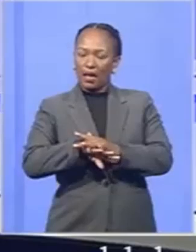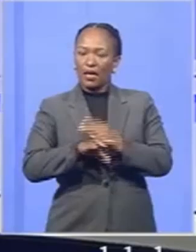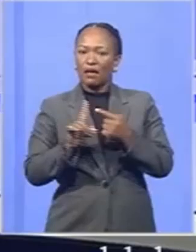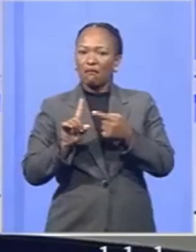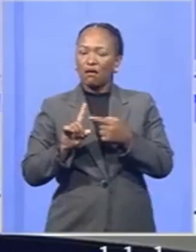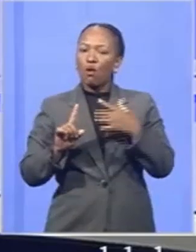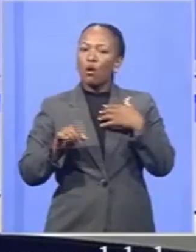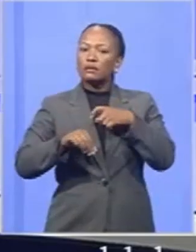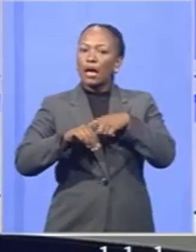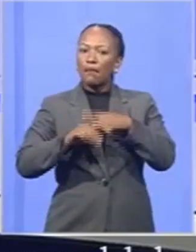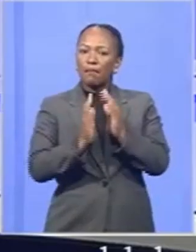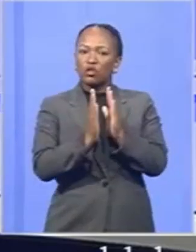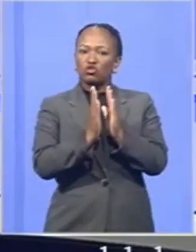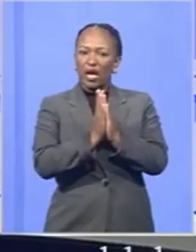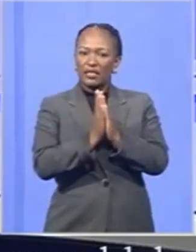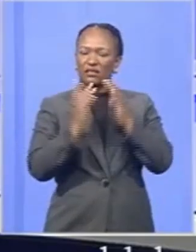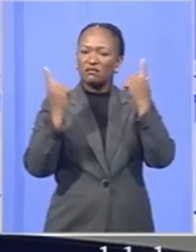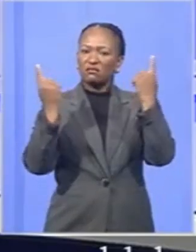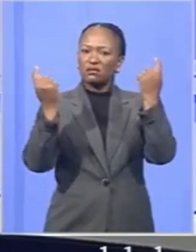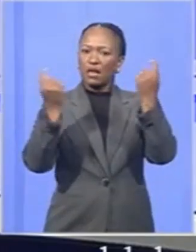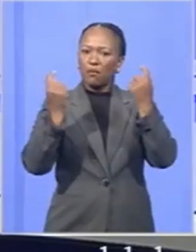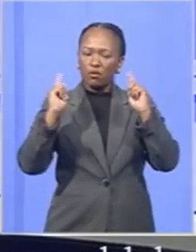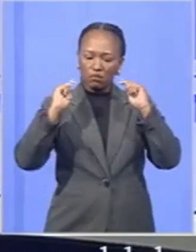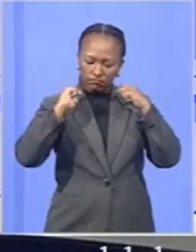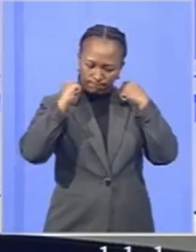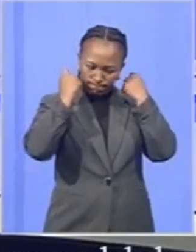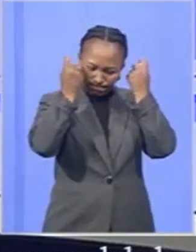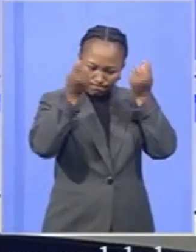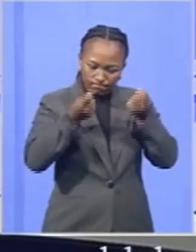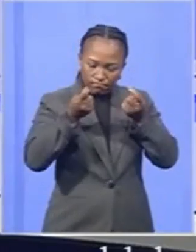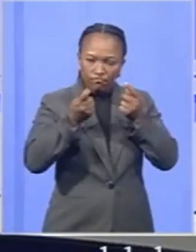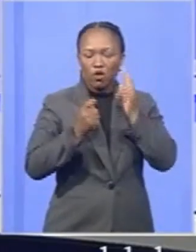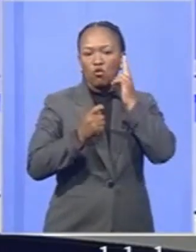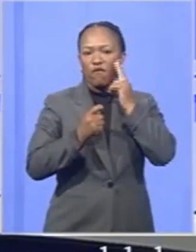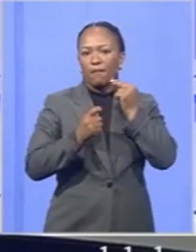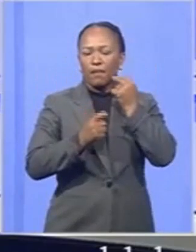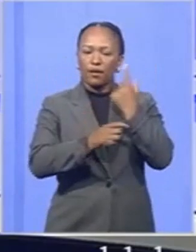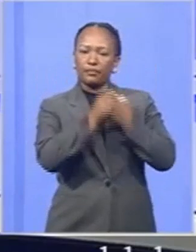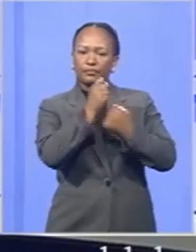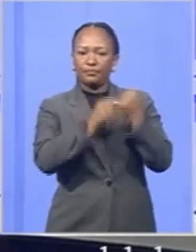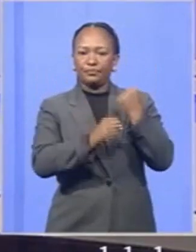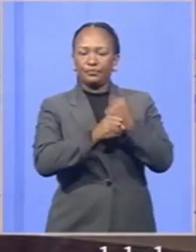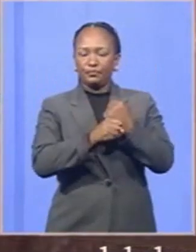neng a ntse a futha tshebeletsong ya kereke ka kgwedi ya Pudungwana selemong se fetileng.